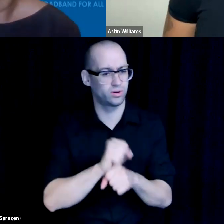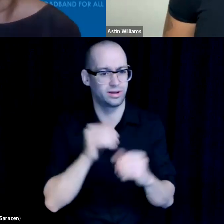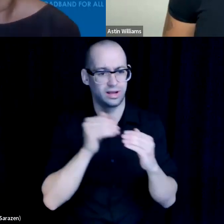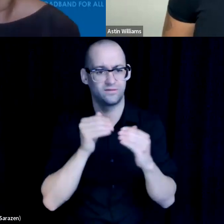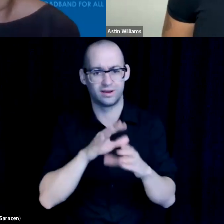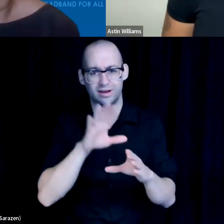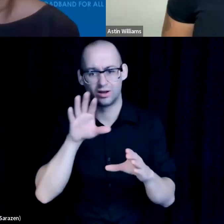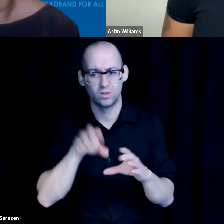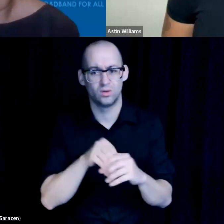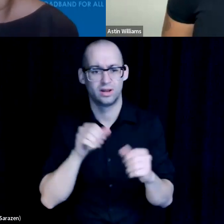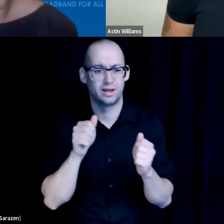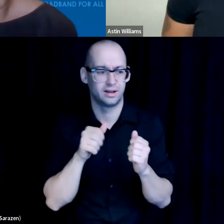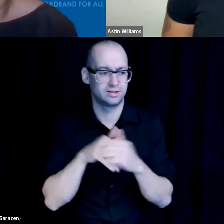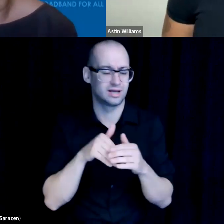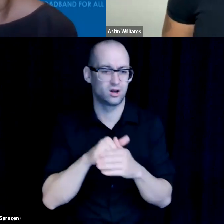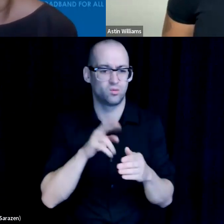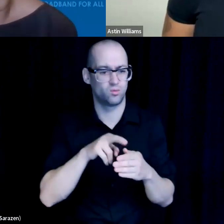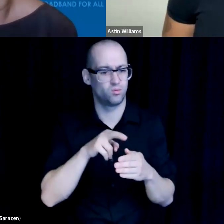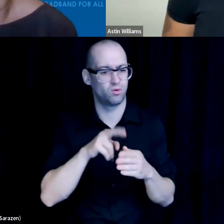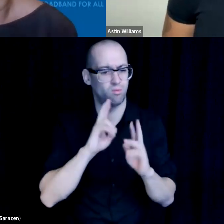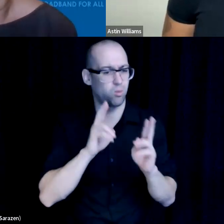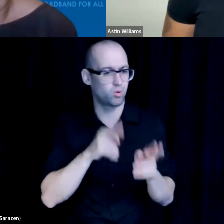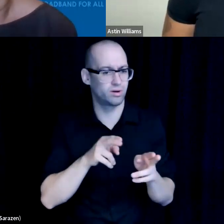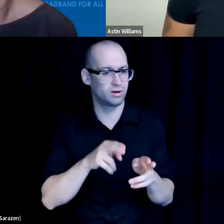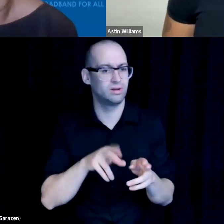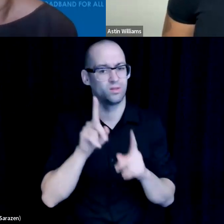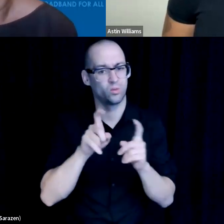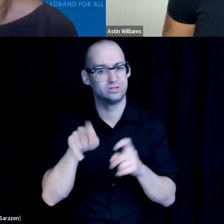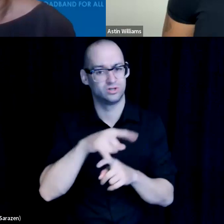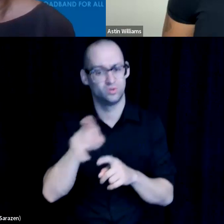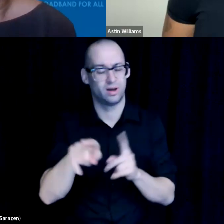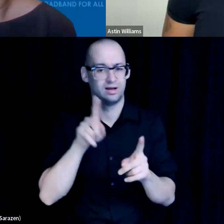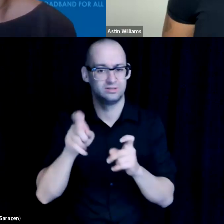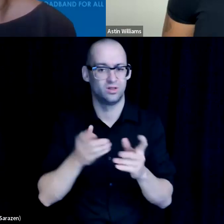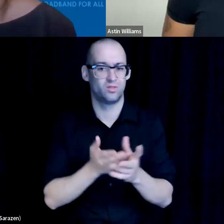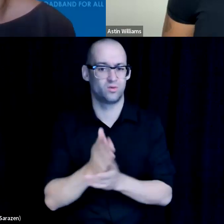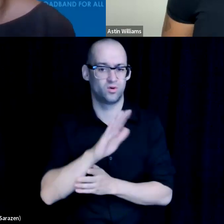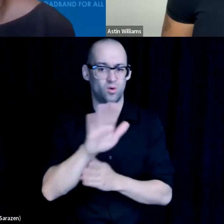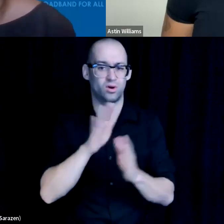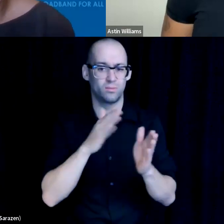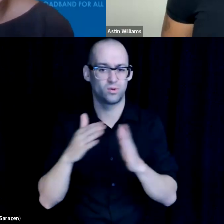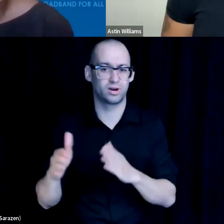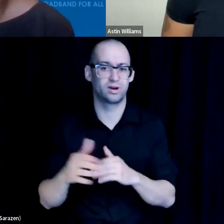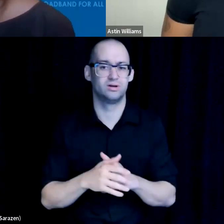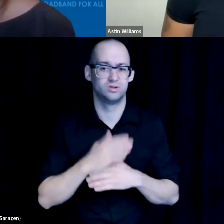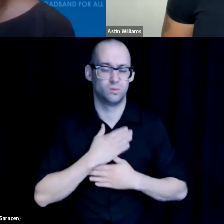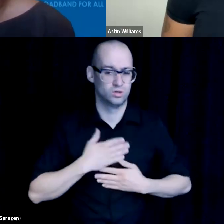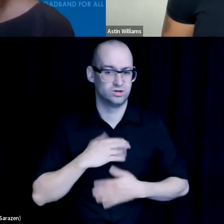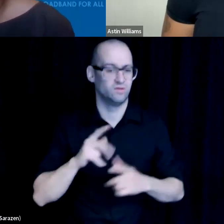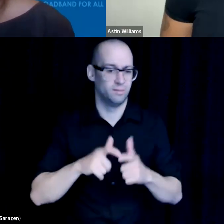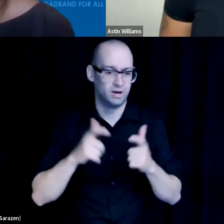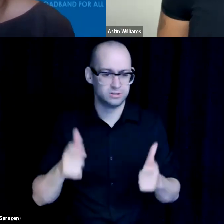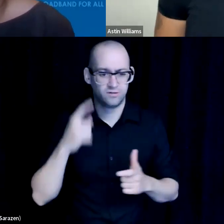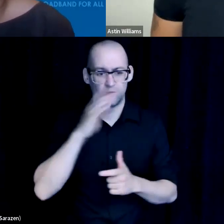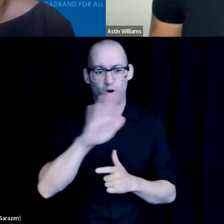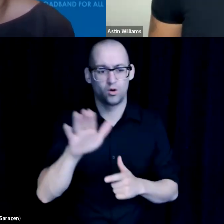including it in your report, as well as the questions that you're asking during your convening. So appreciate so much for all your